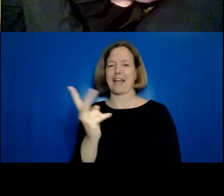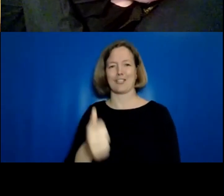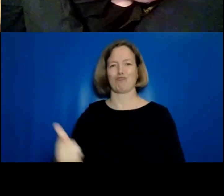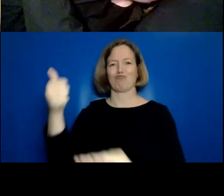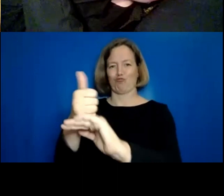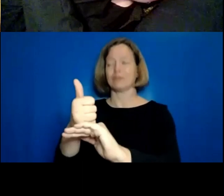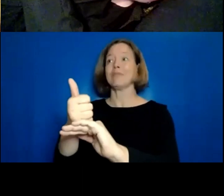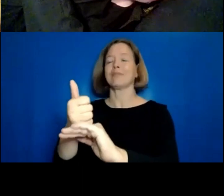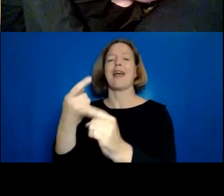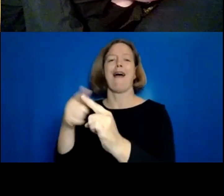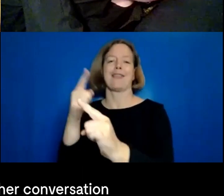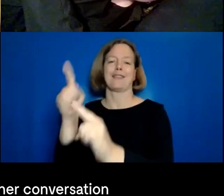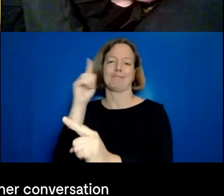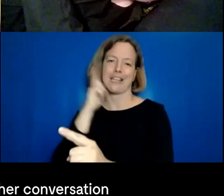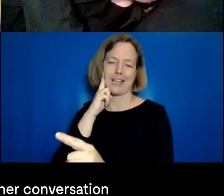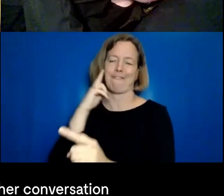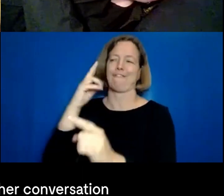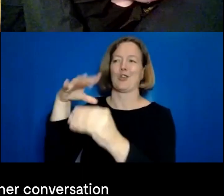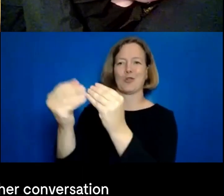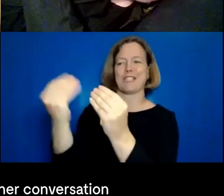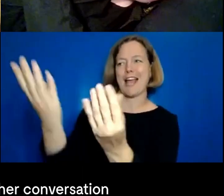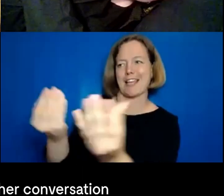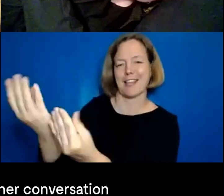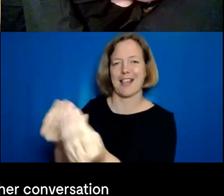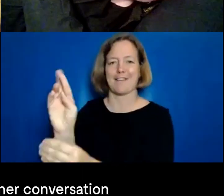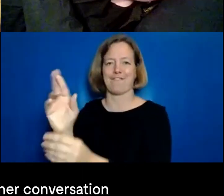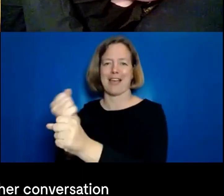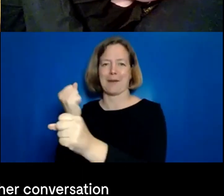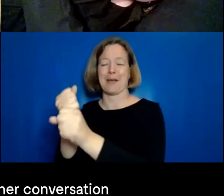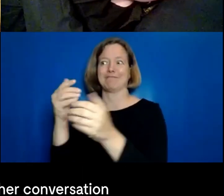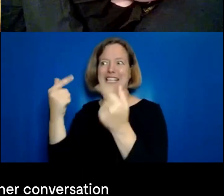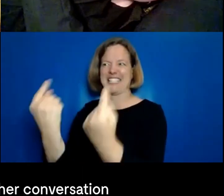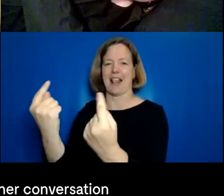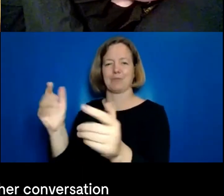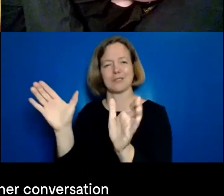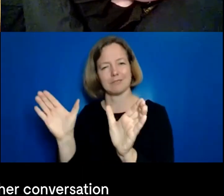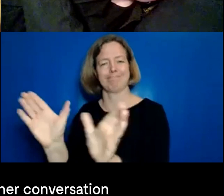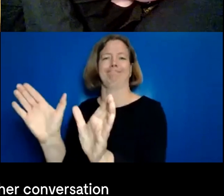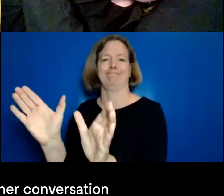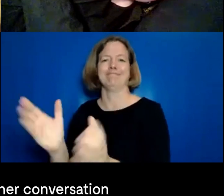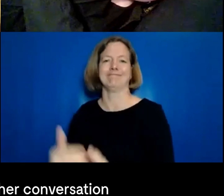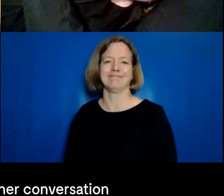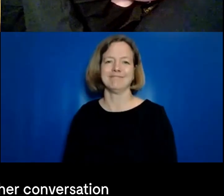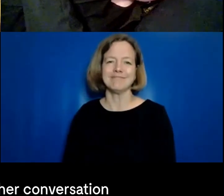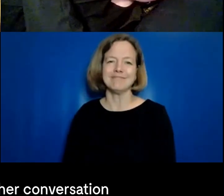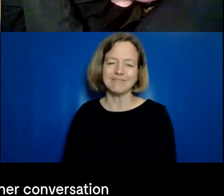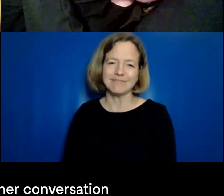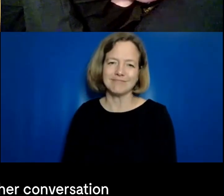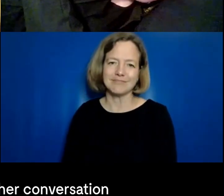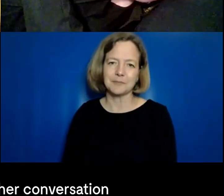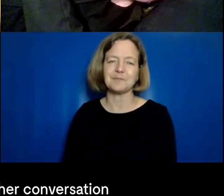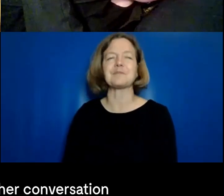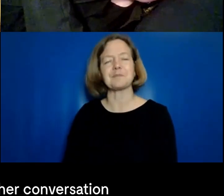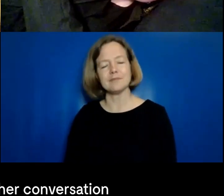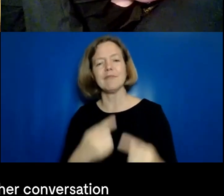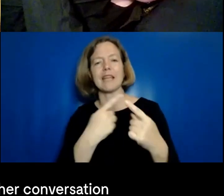in. Or there is another conversation where we also approached one